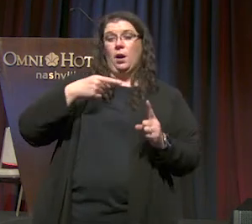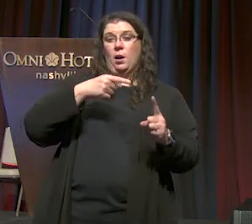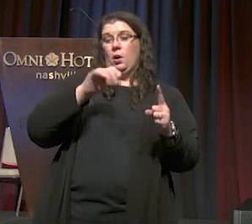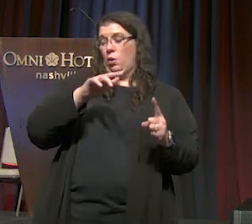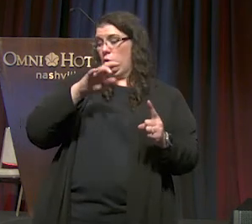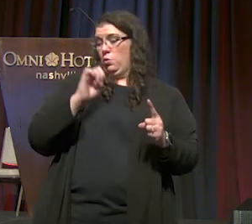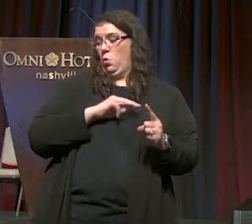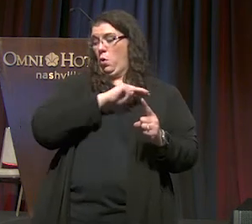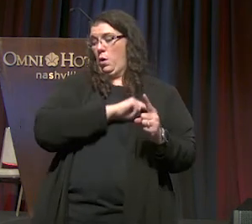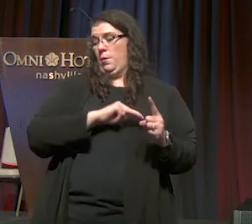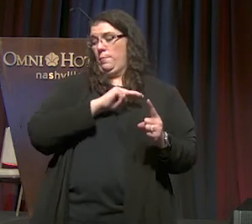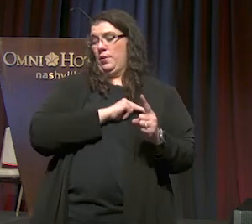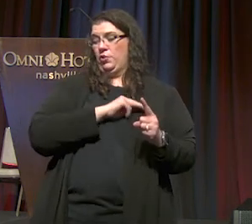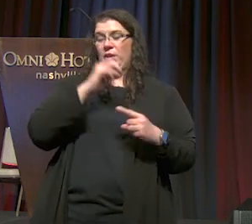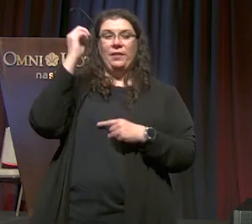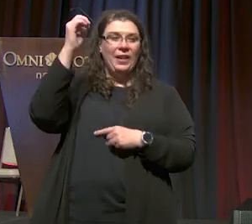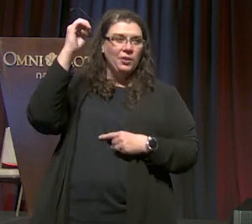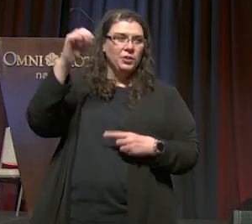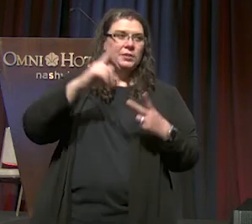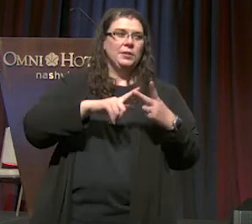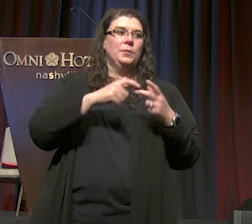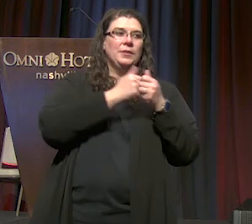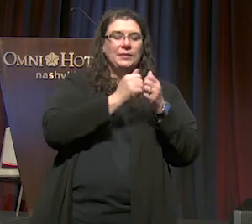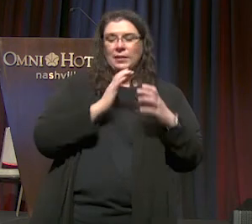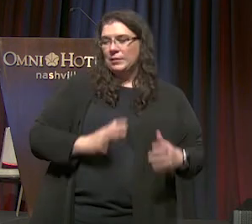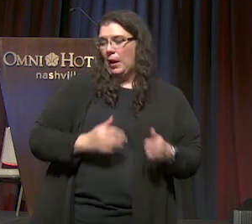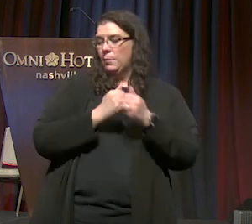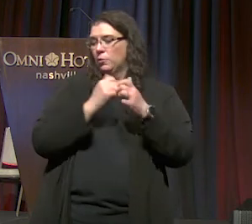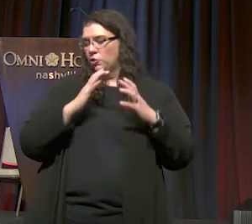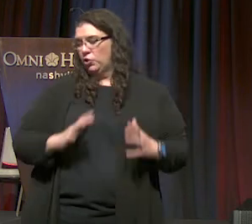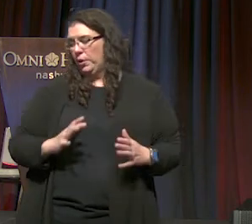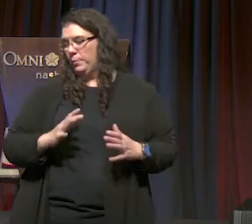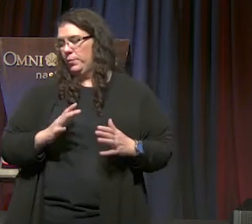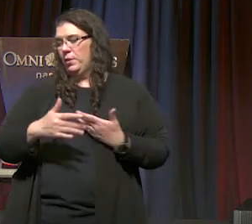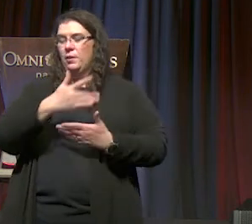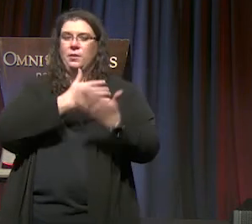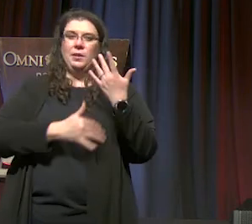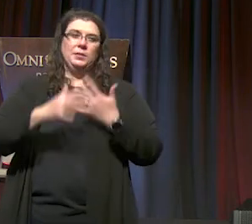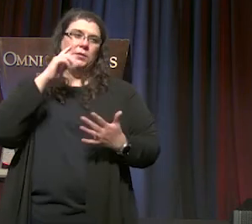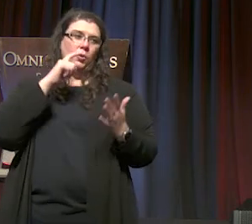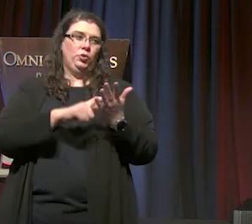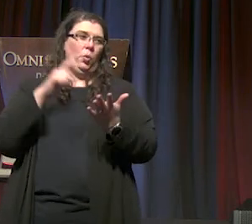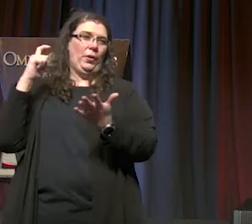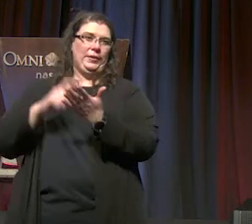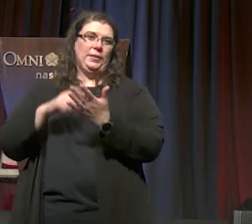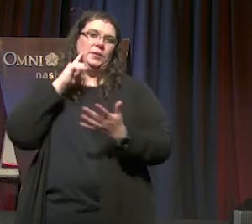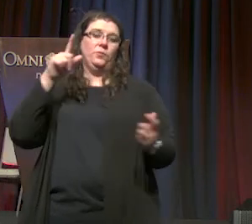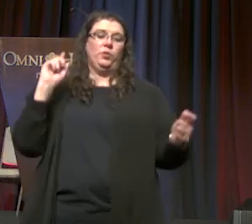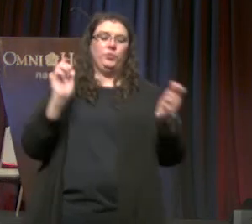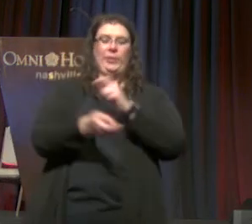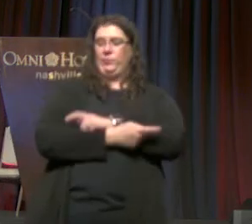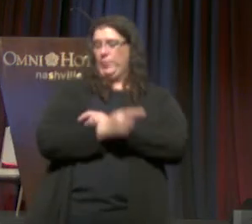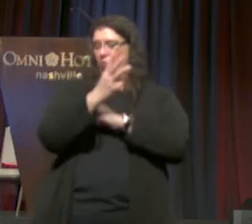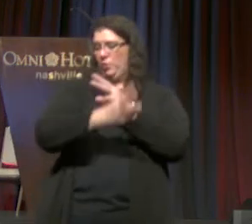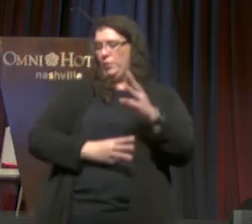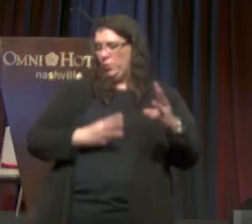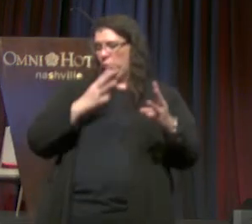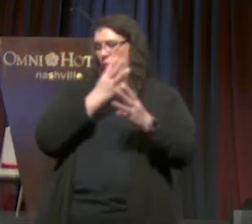of evangelism, disciples, and social witness for the transformation of the